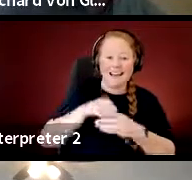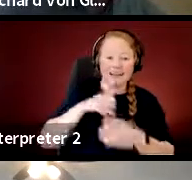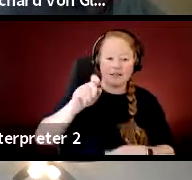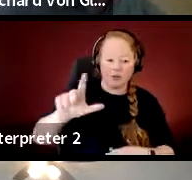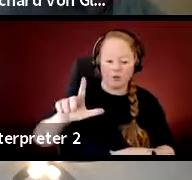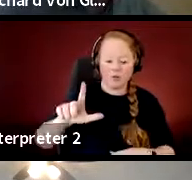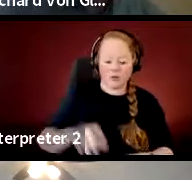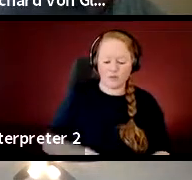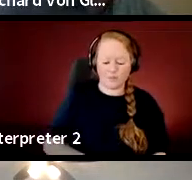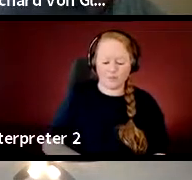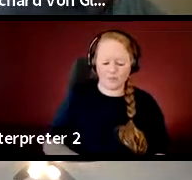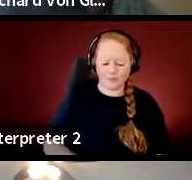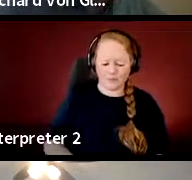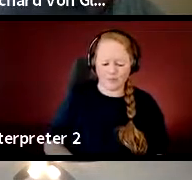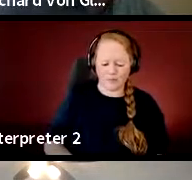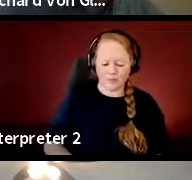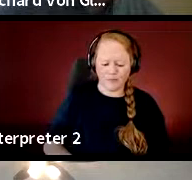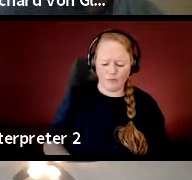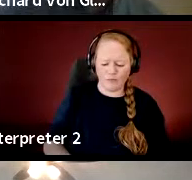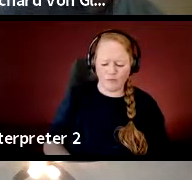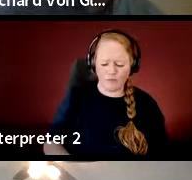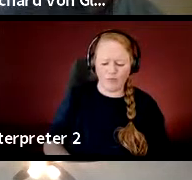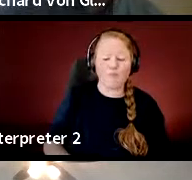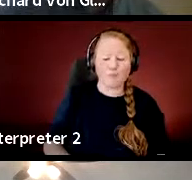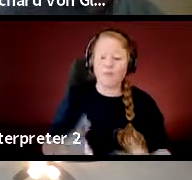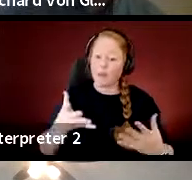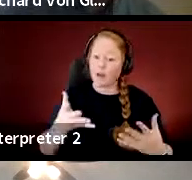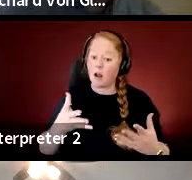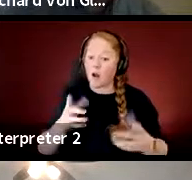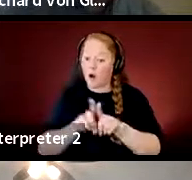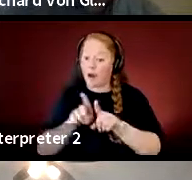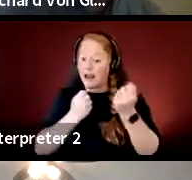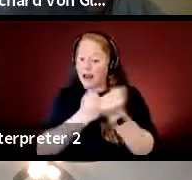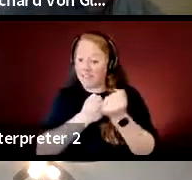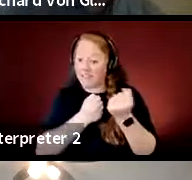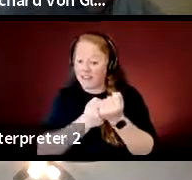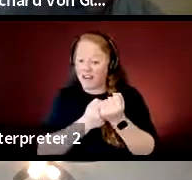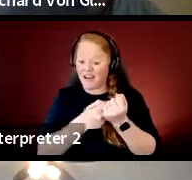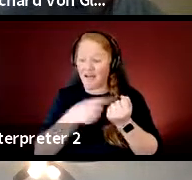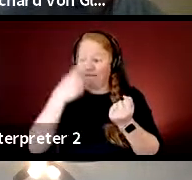the prioritization for the support of community organizing